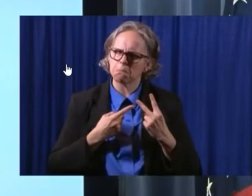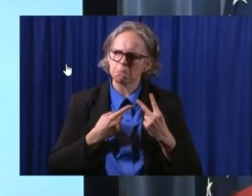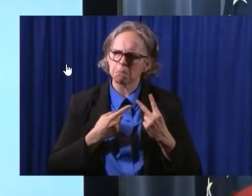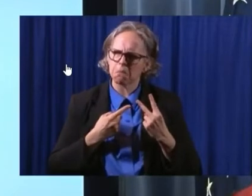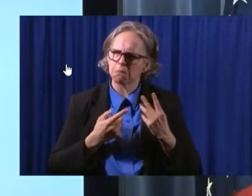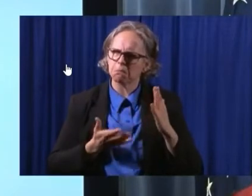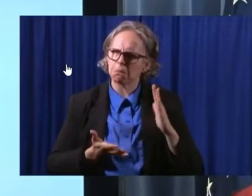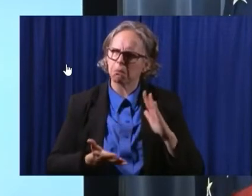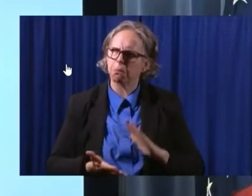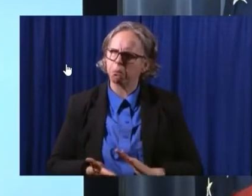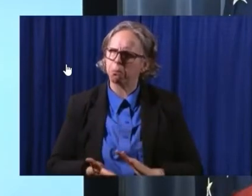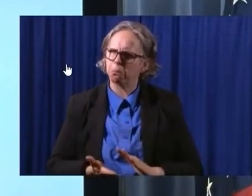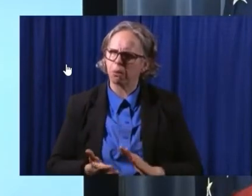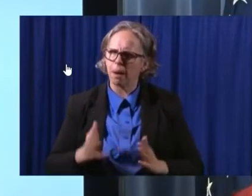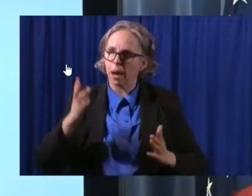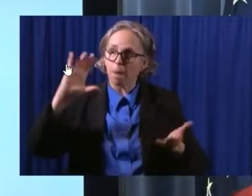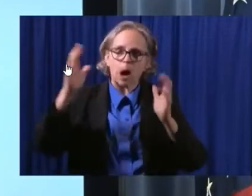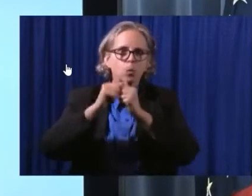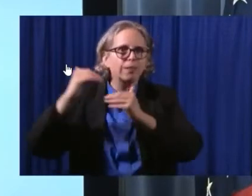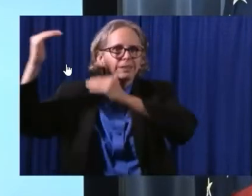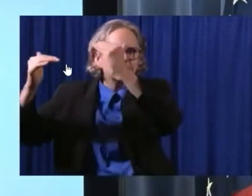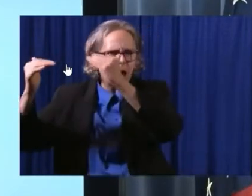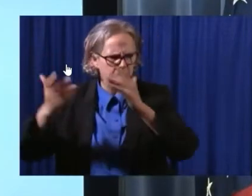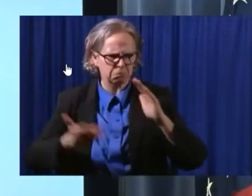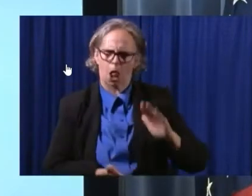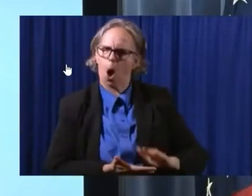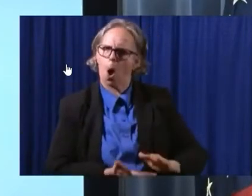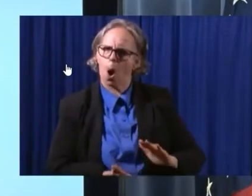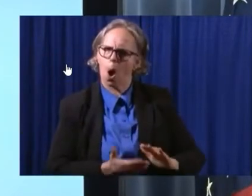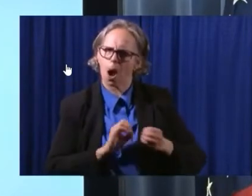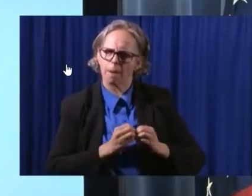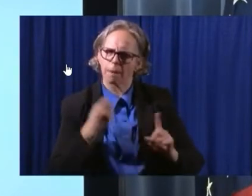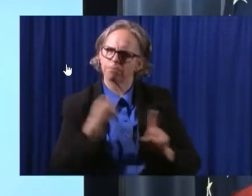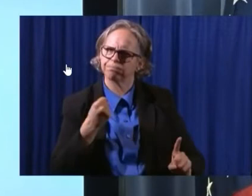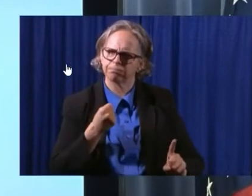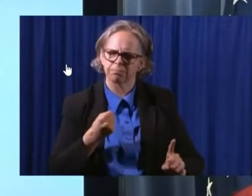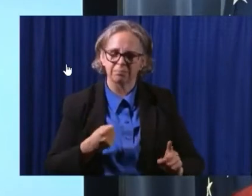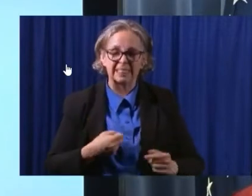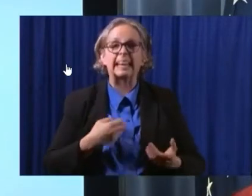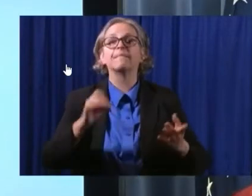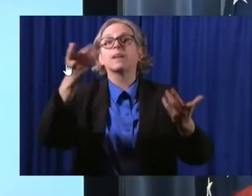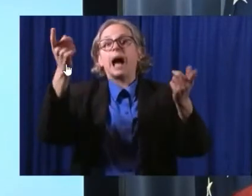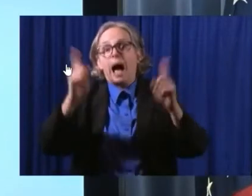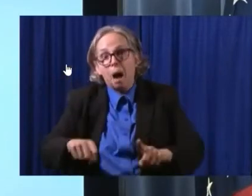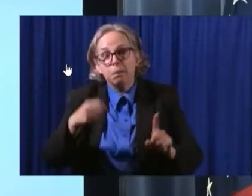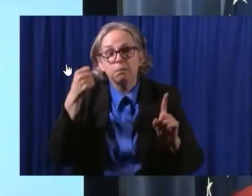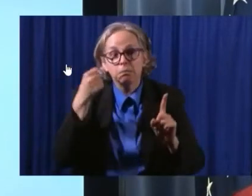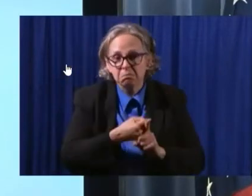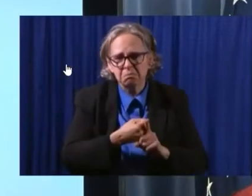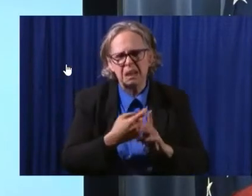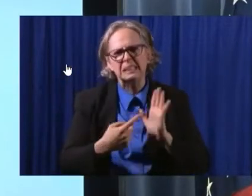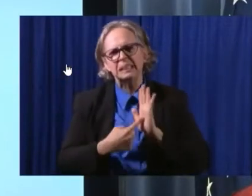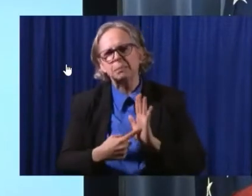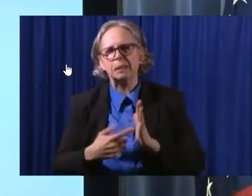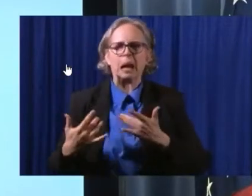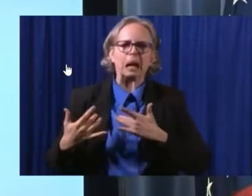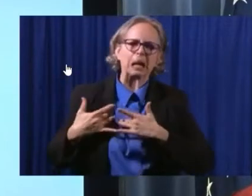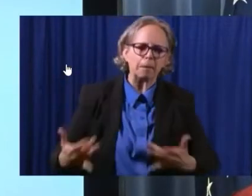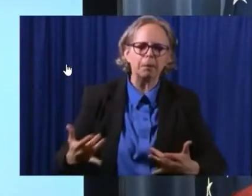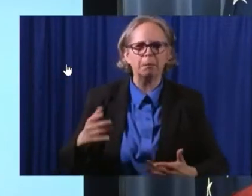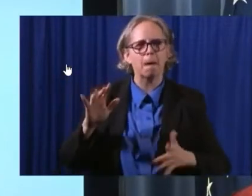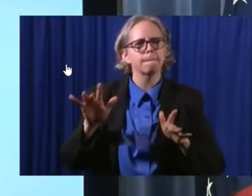do. And for the most part, when they get it, they may not show as many symptoms and they are not as severely ill. Now, that,